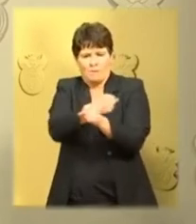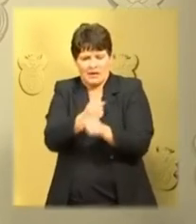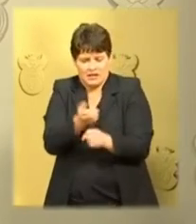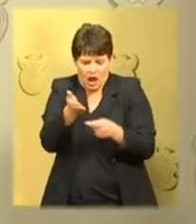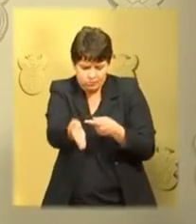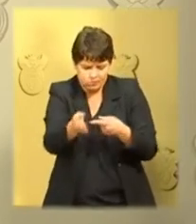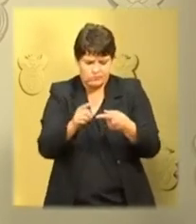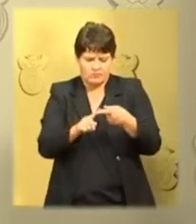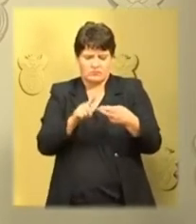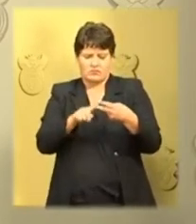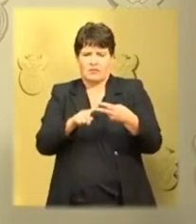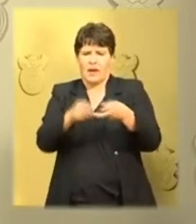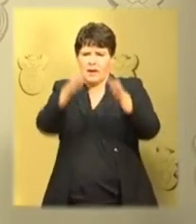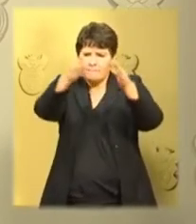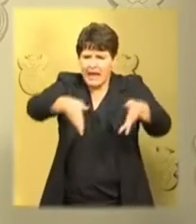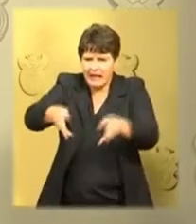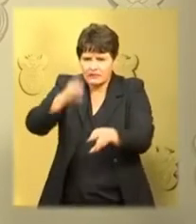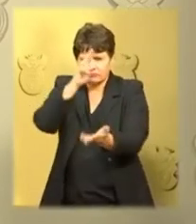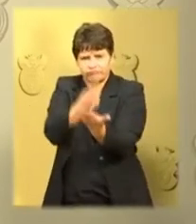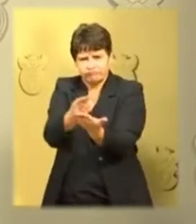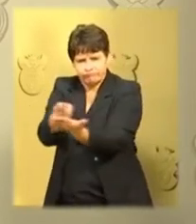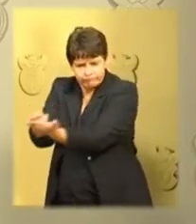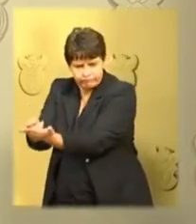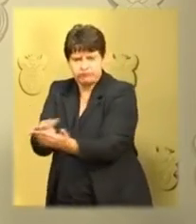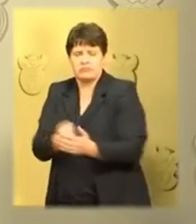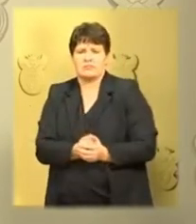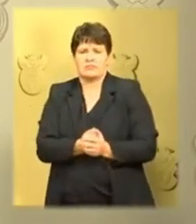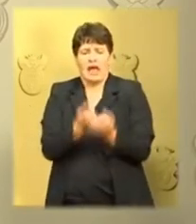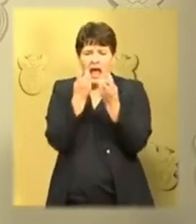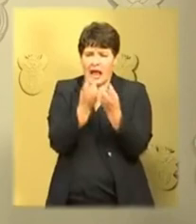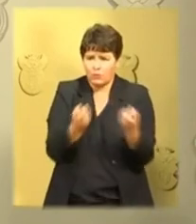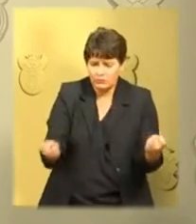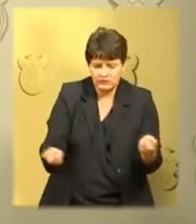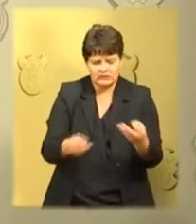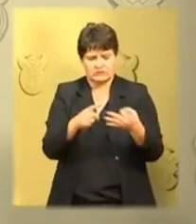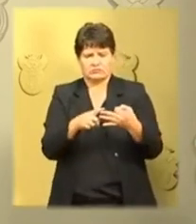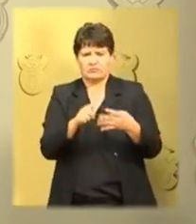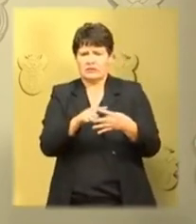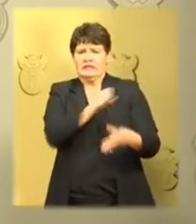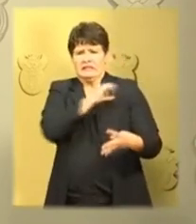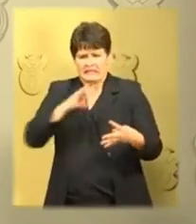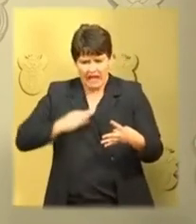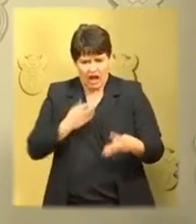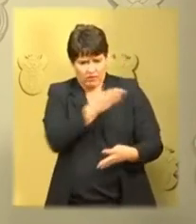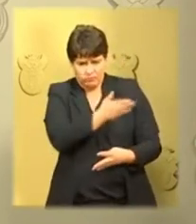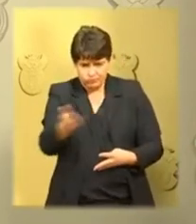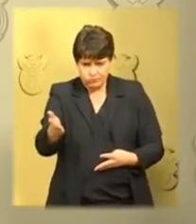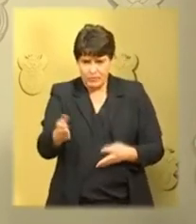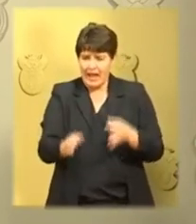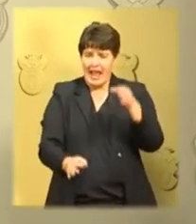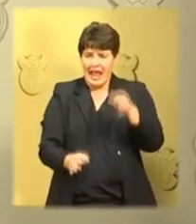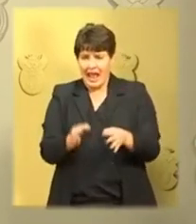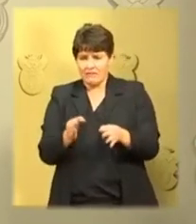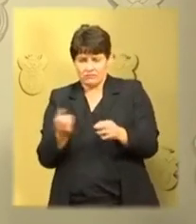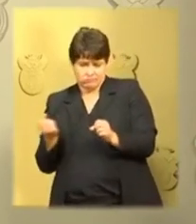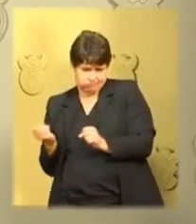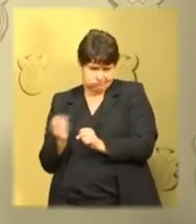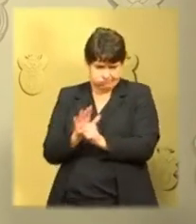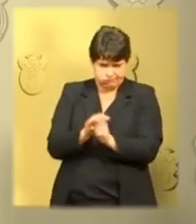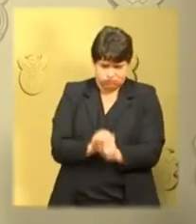the equipment, and personnel that are required when the country experiences the peak of